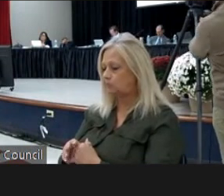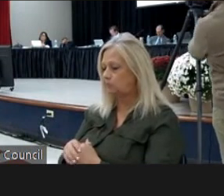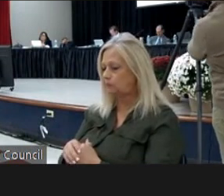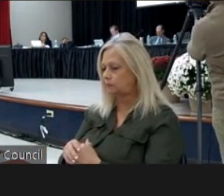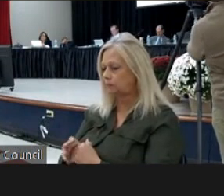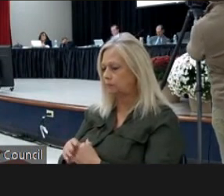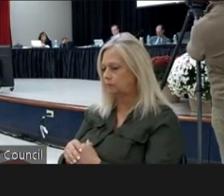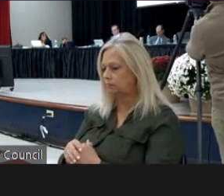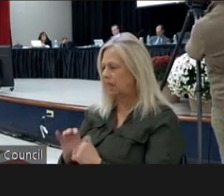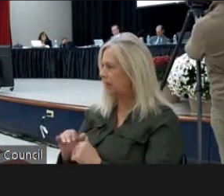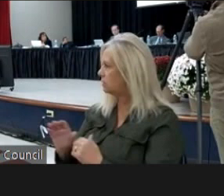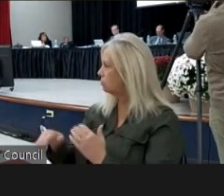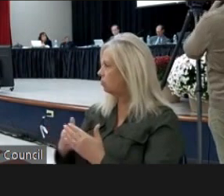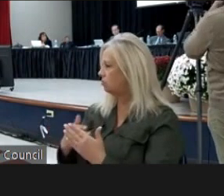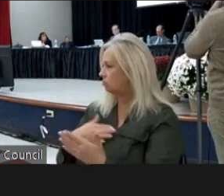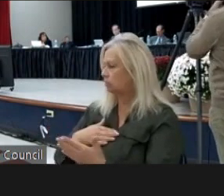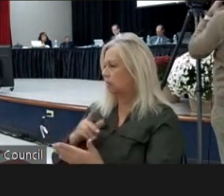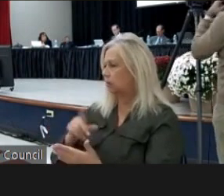That's all the questions I have.